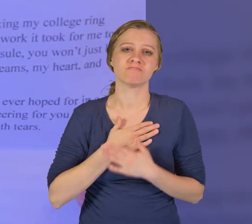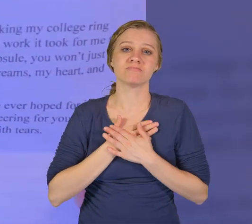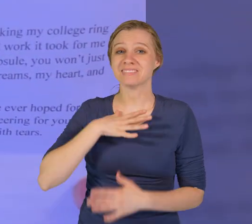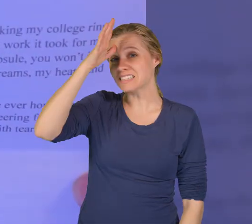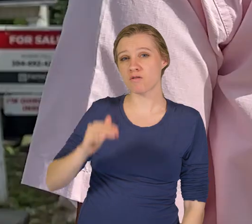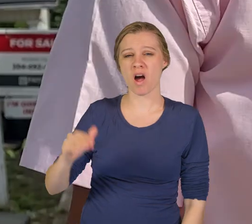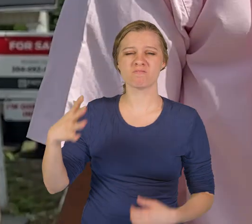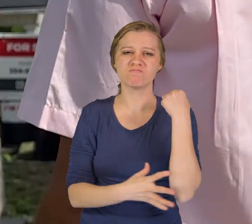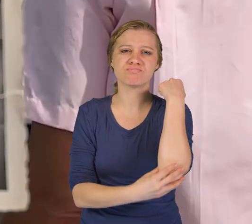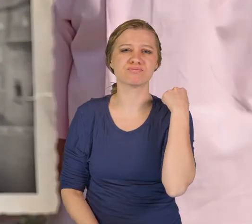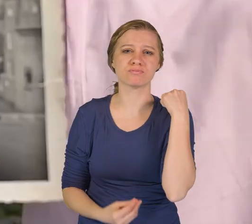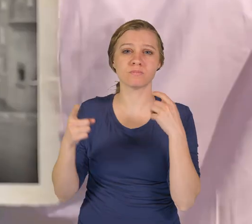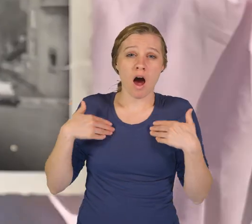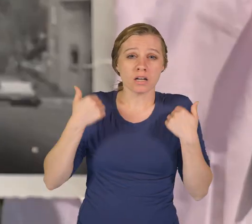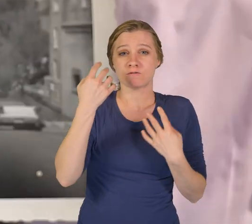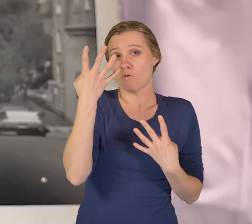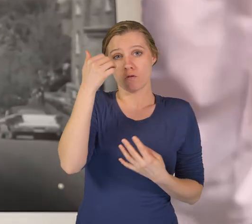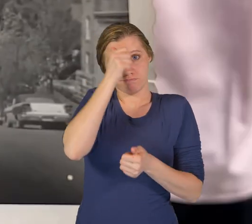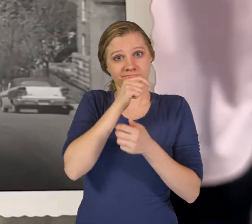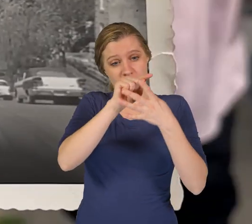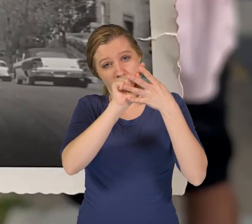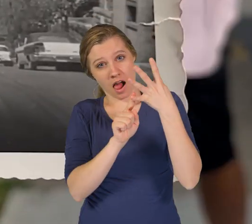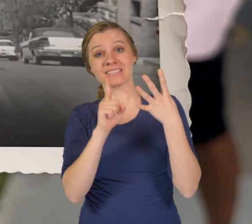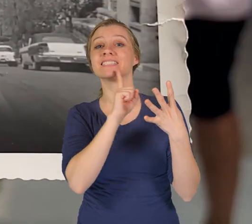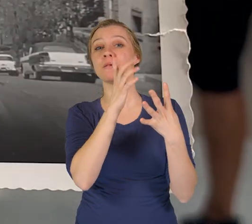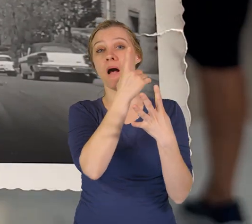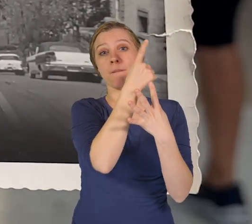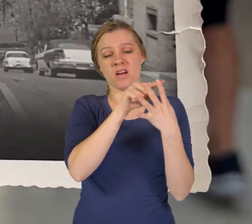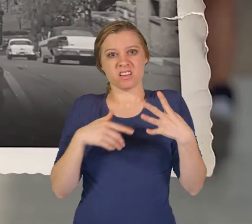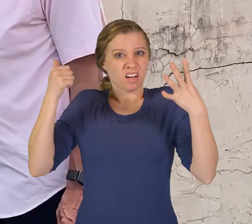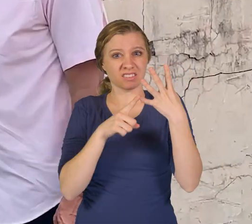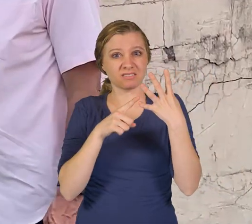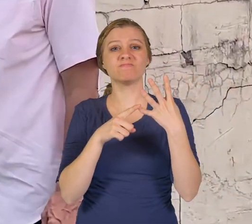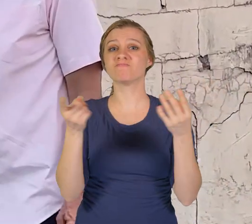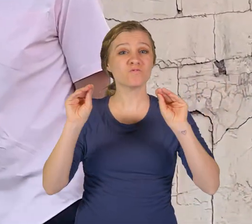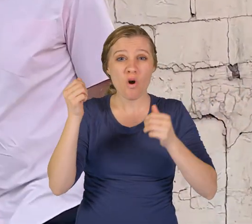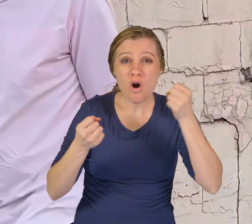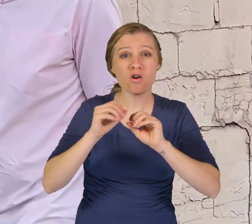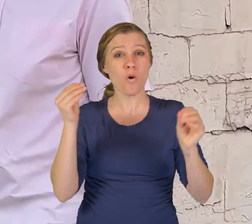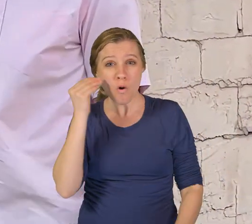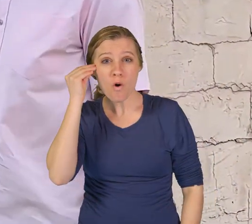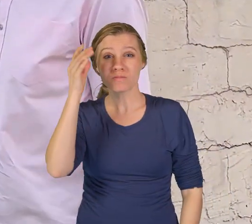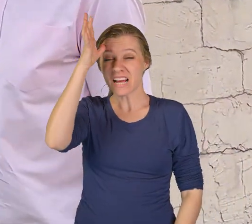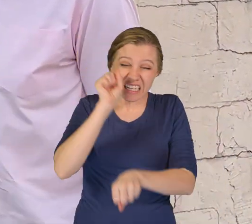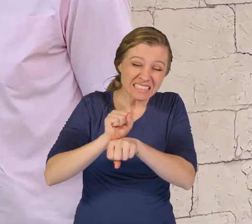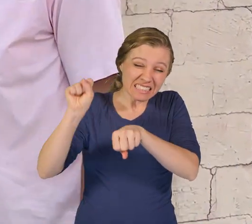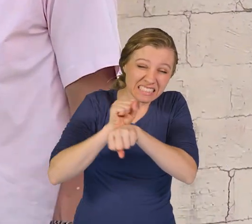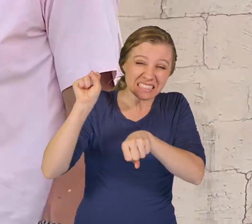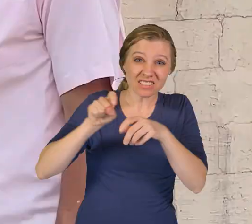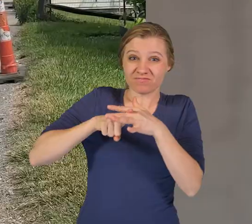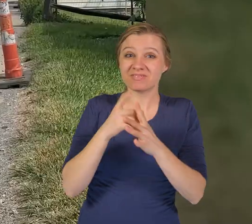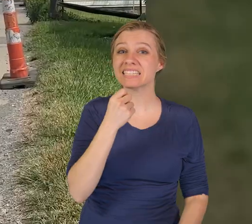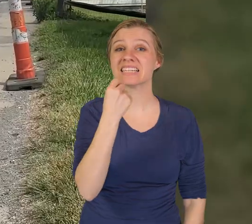especially meaningful. My dad grew up in poverty. He was the youngest of four siblings to a single mom. They didn't have a car or a home, and my